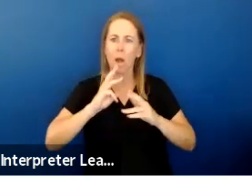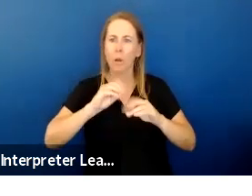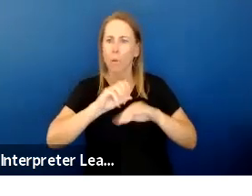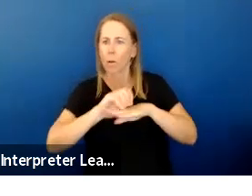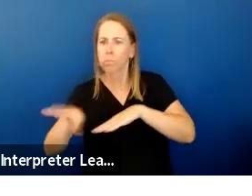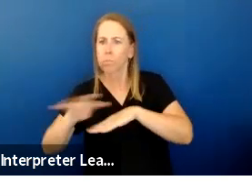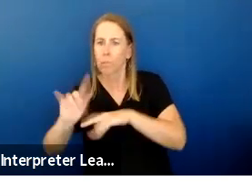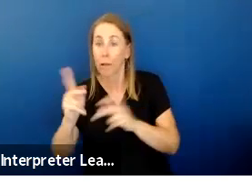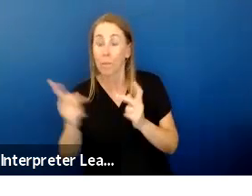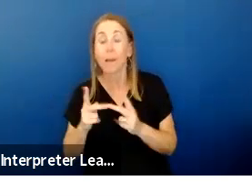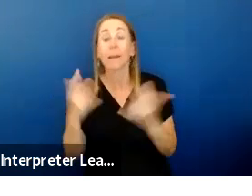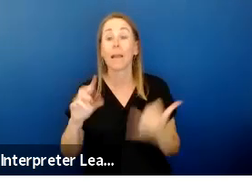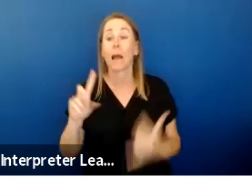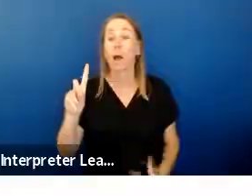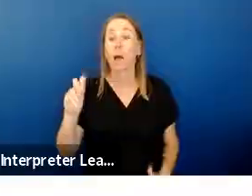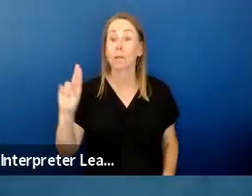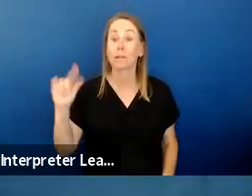basics. Thank you.